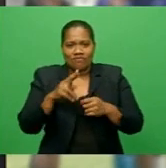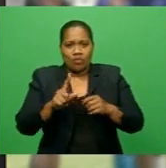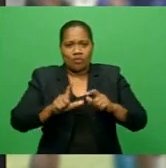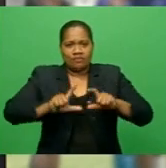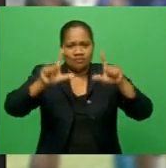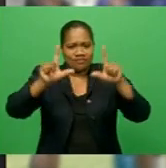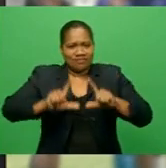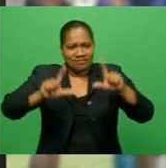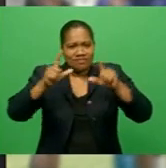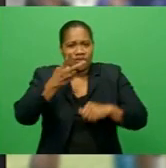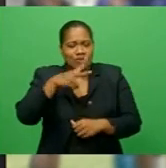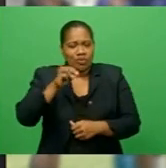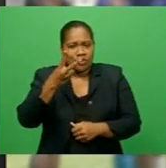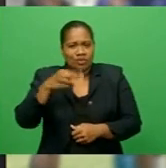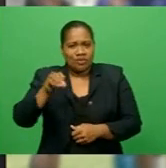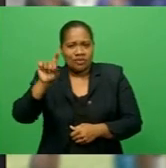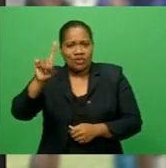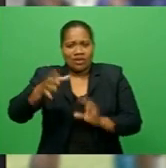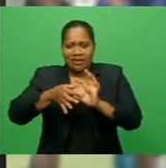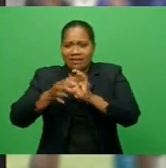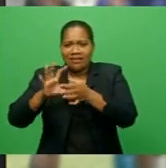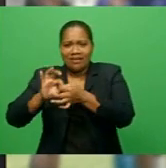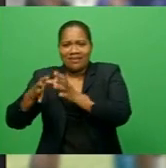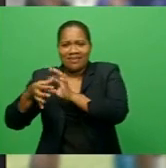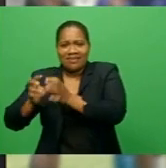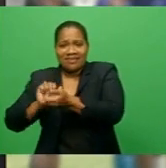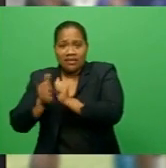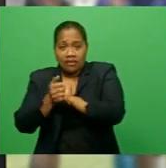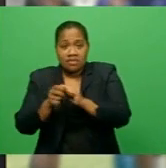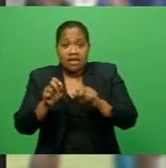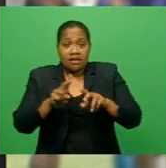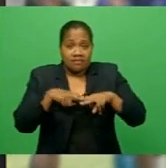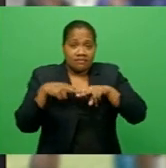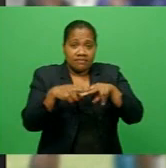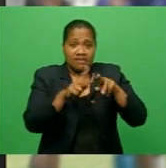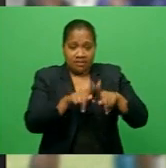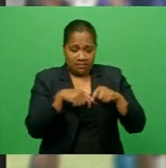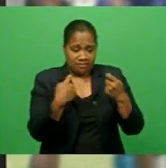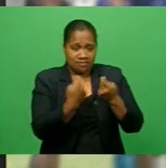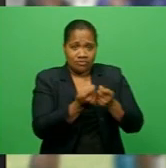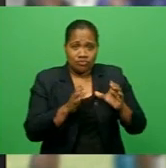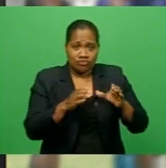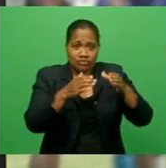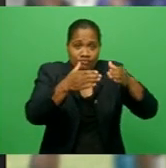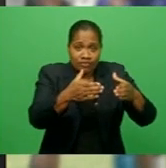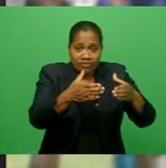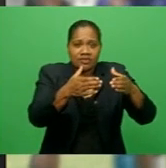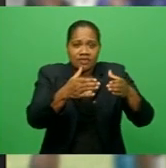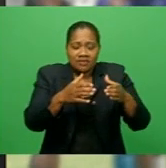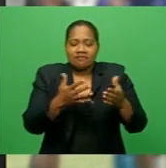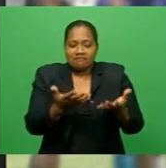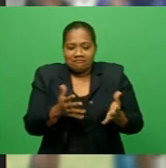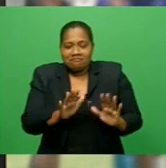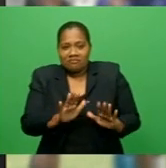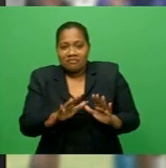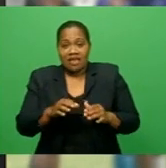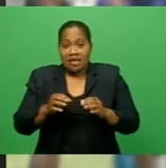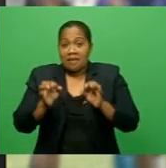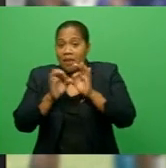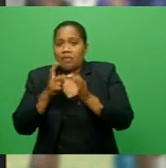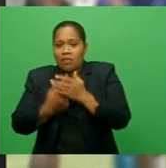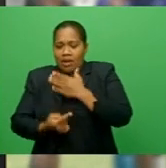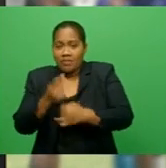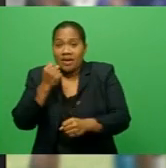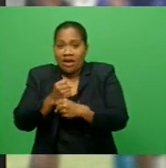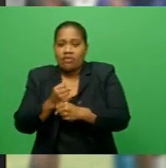Olympic Games. The Fijian 7th training squad has kept a low profile, with Baber putting together a mix of players who have made their mark